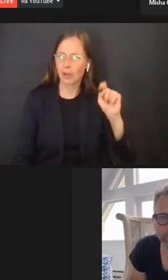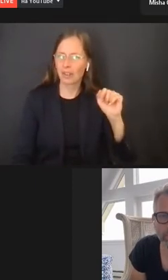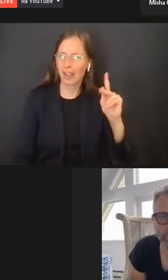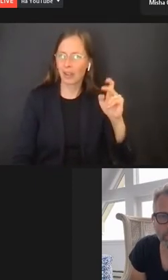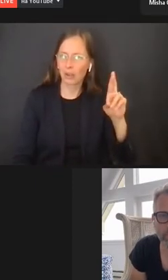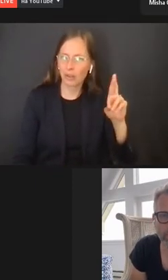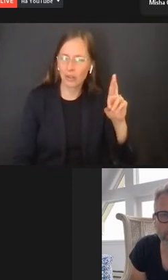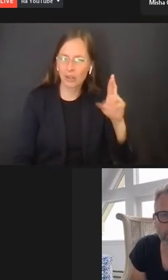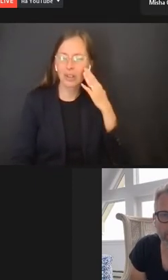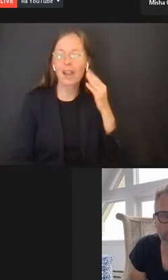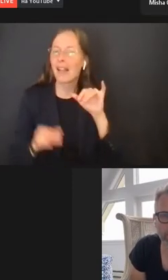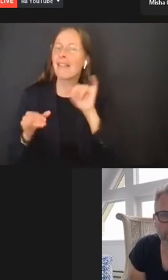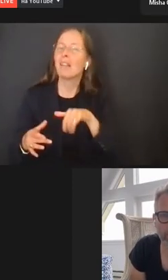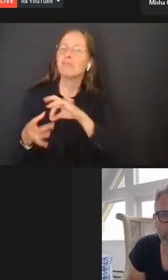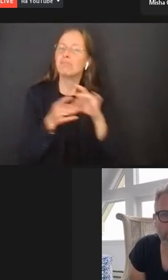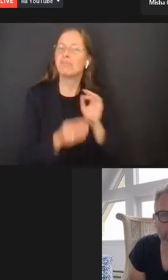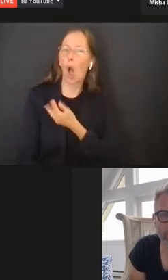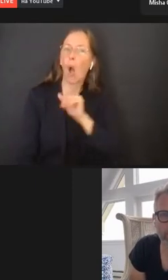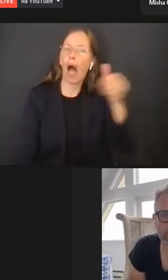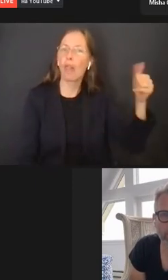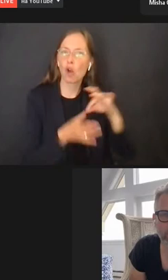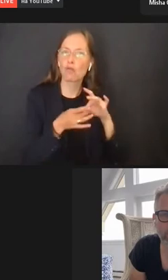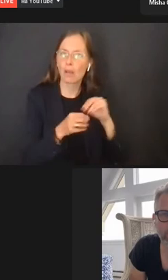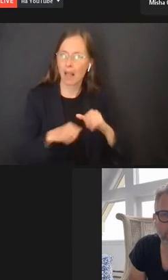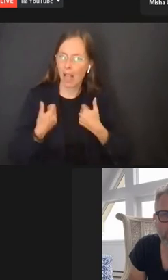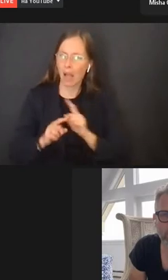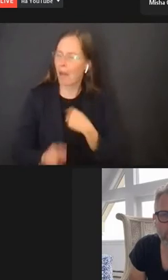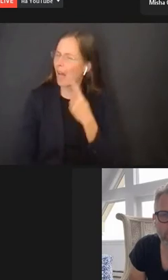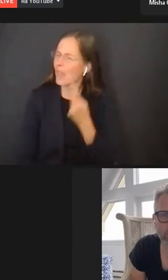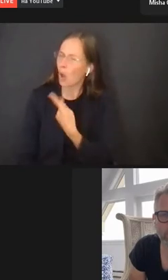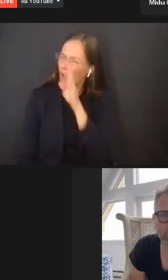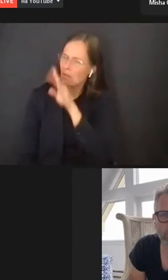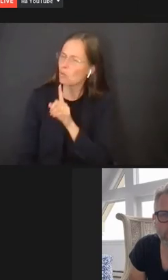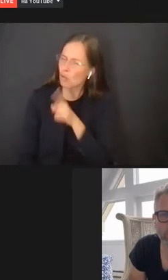apropos of our other relationships in life. But I don't think we've ever really talked about that